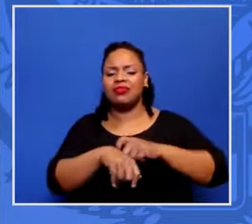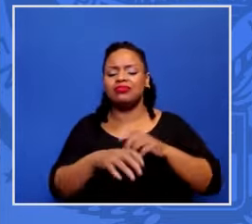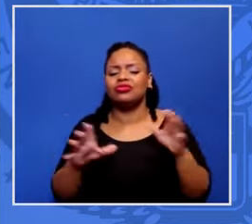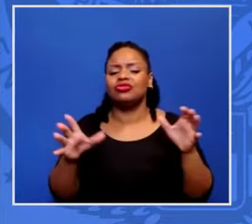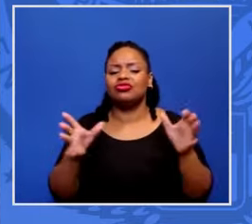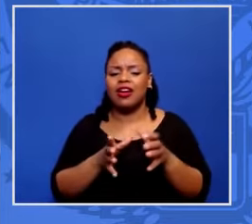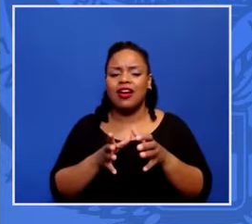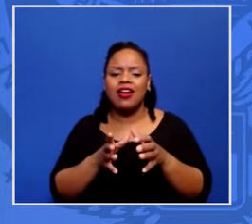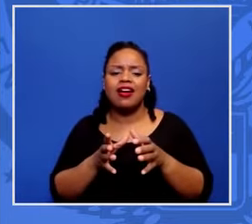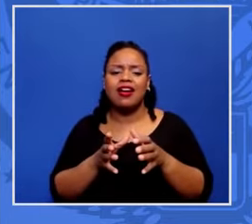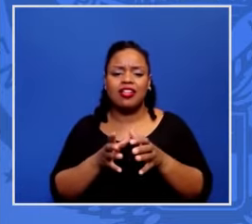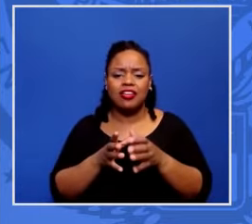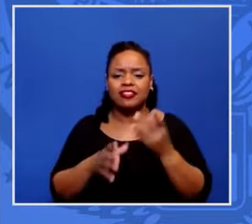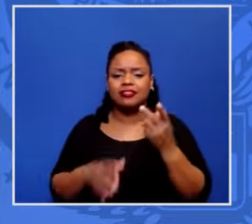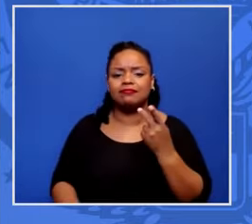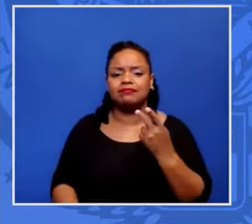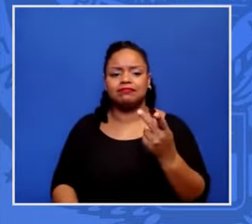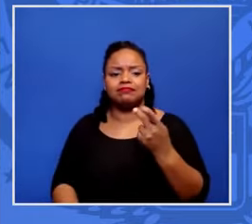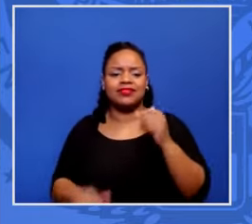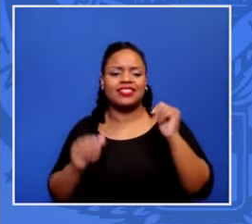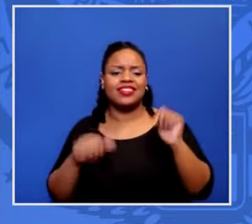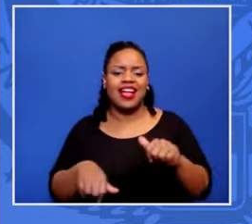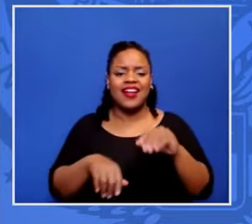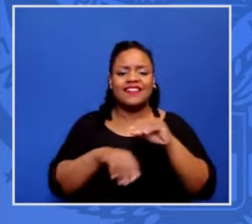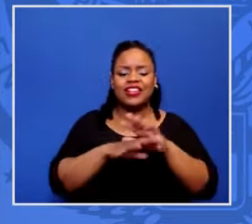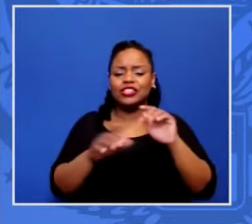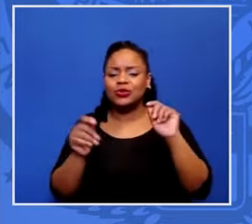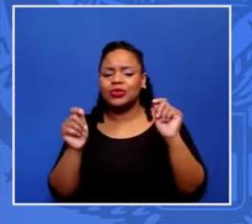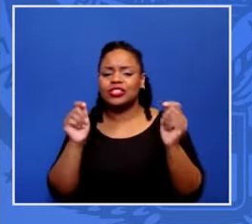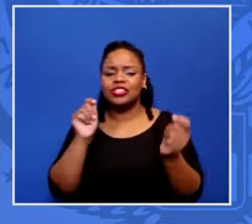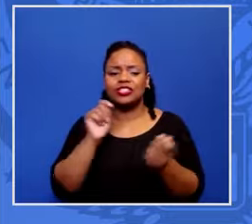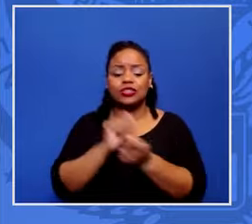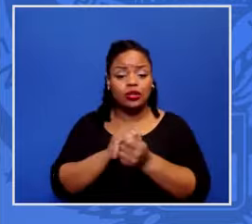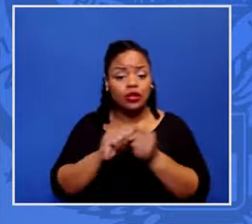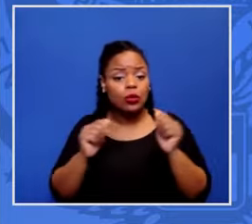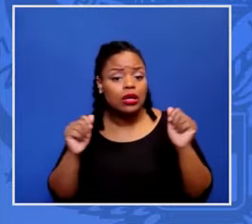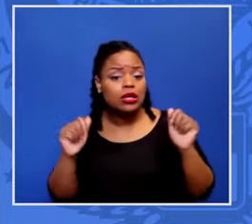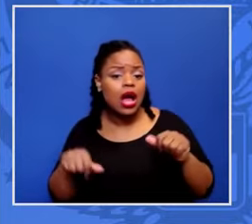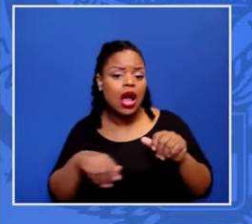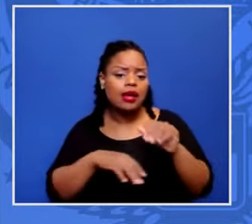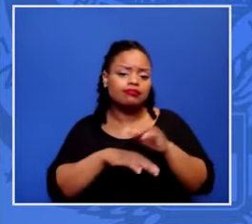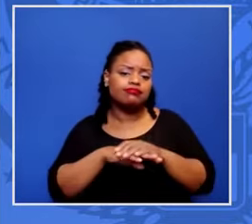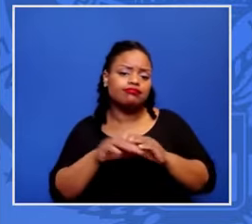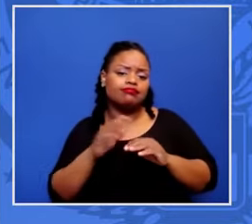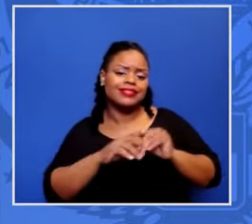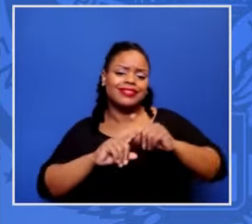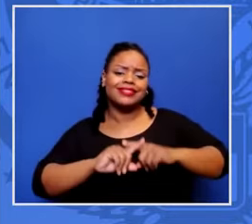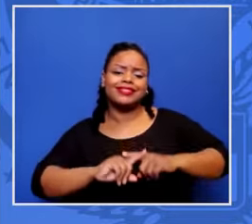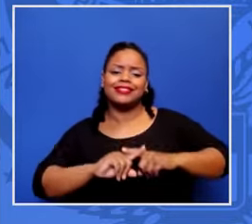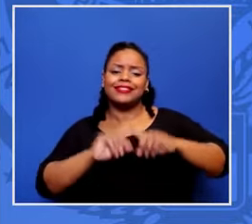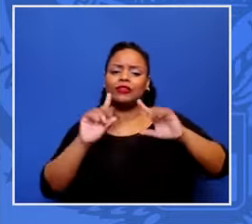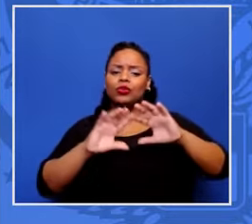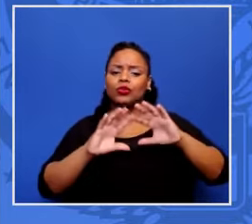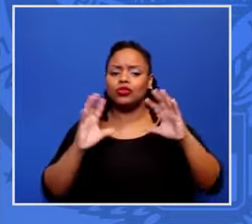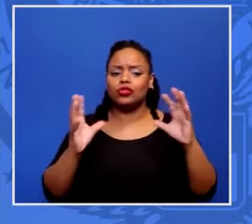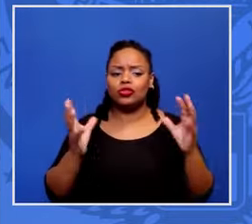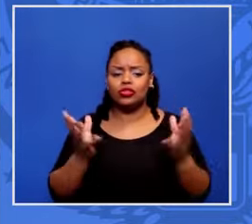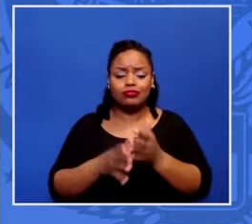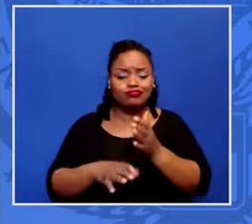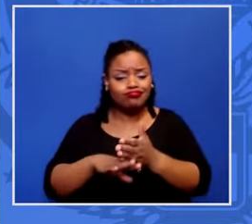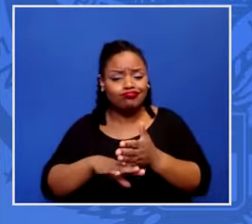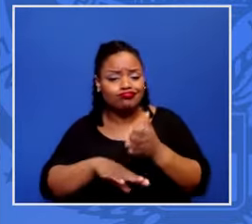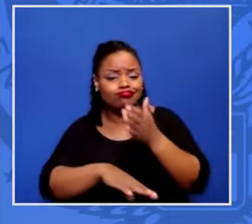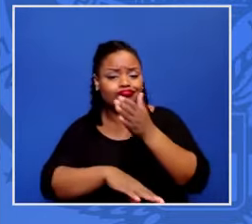a change. Maybe we can make a difference. Make the world a better place. Look around and